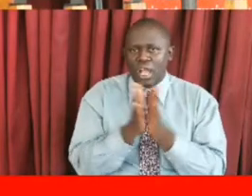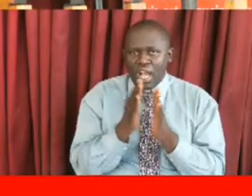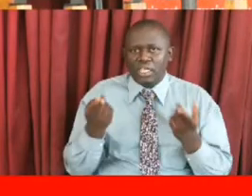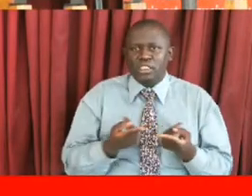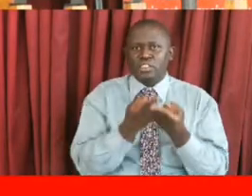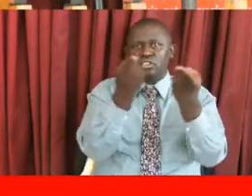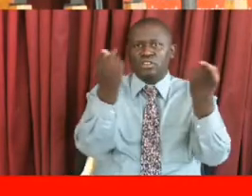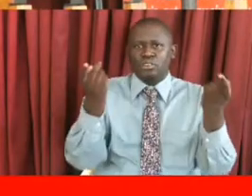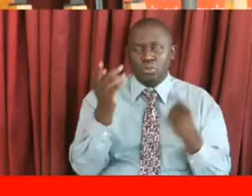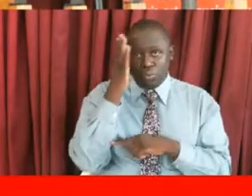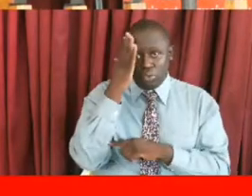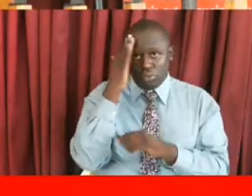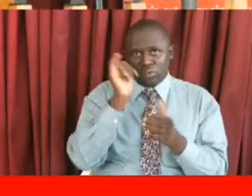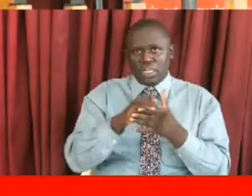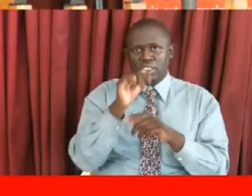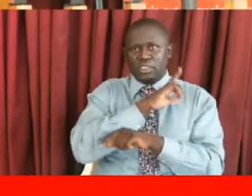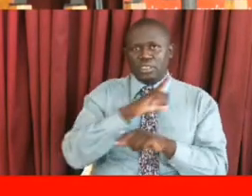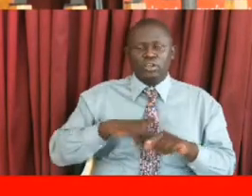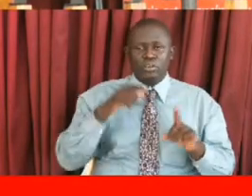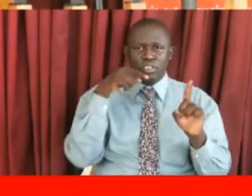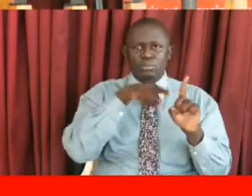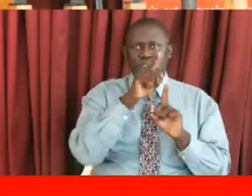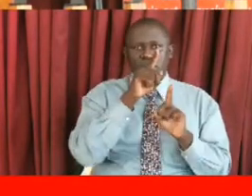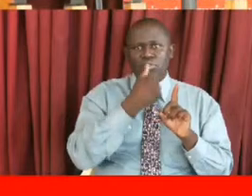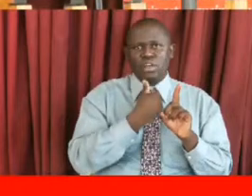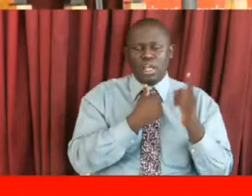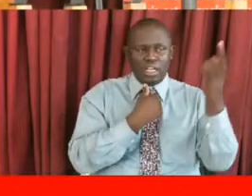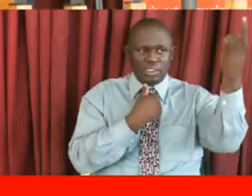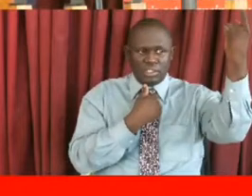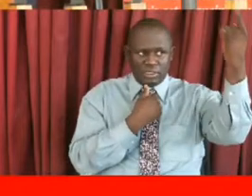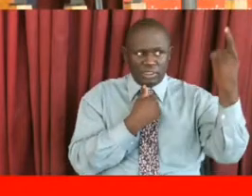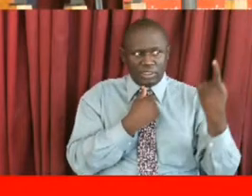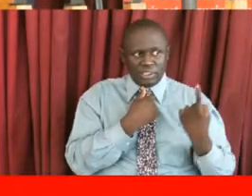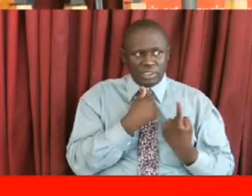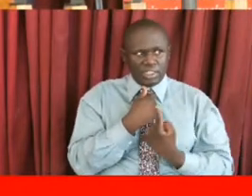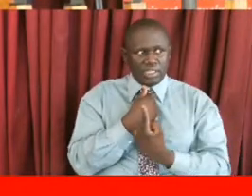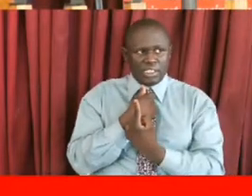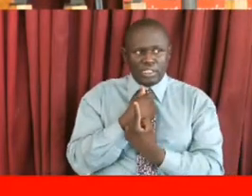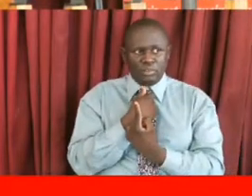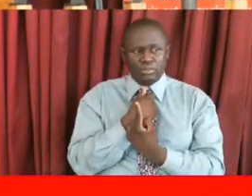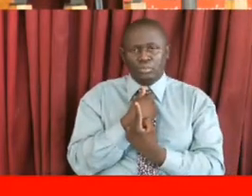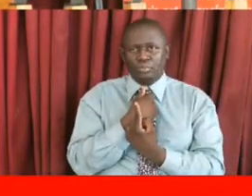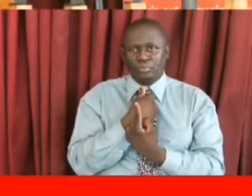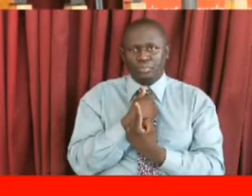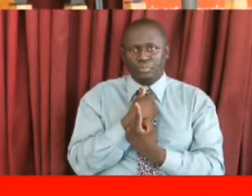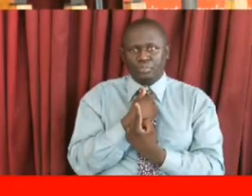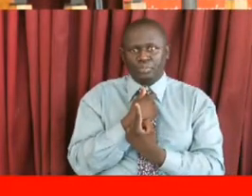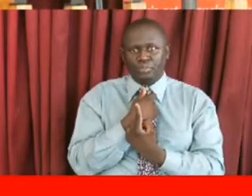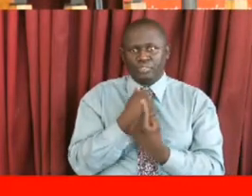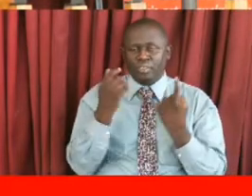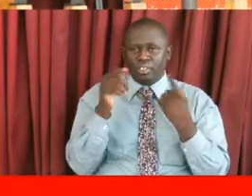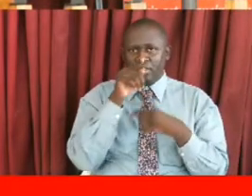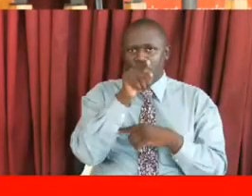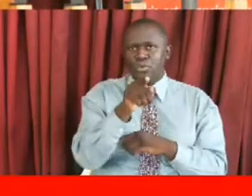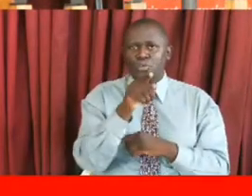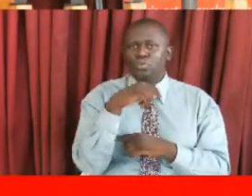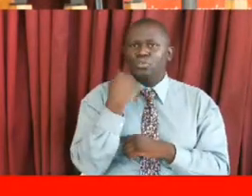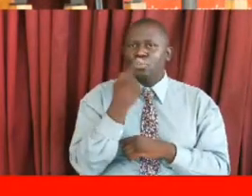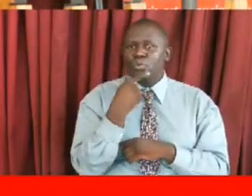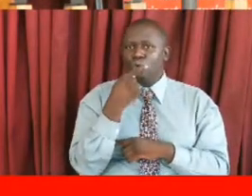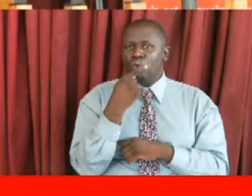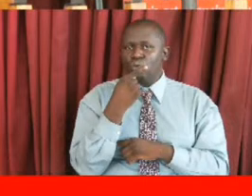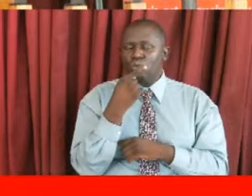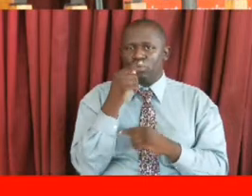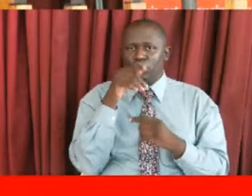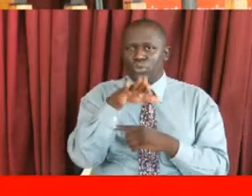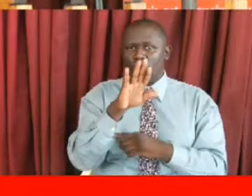the Lord himself has descended and is among the bride you believe it